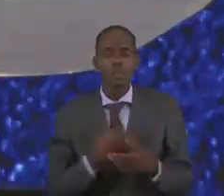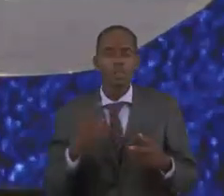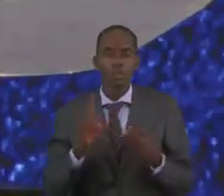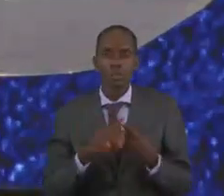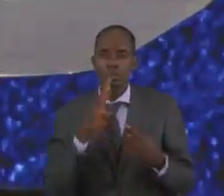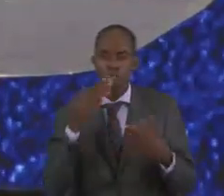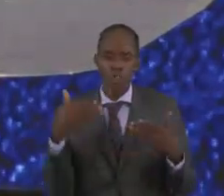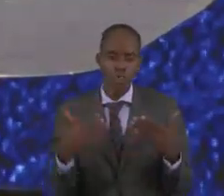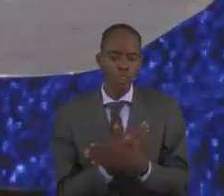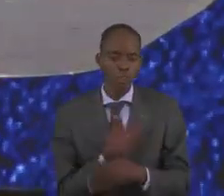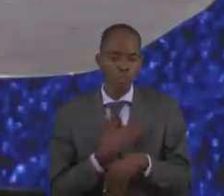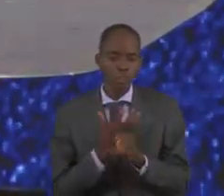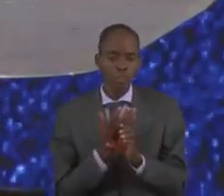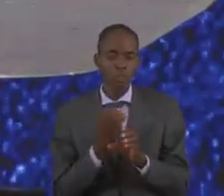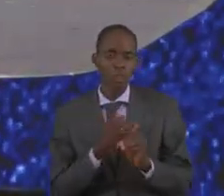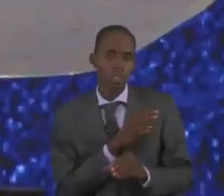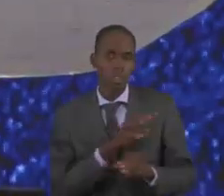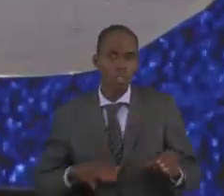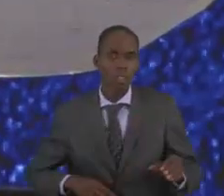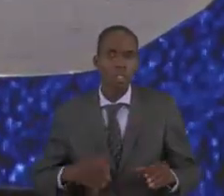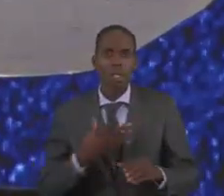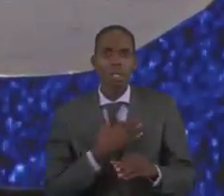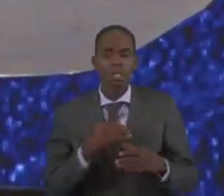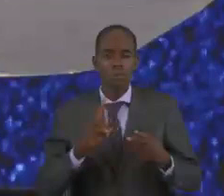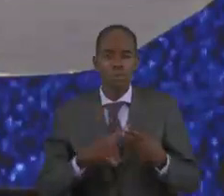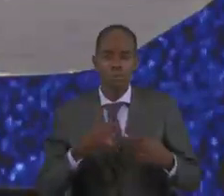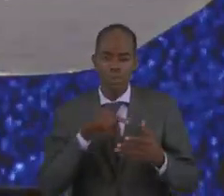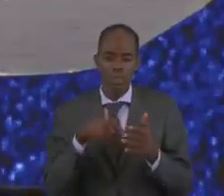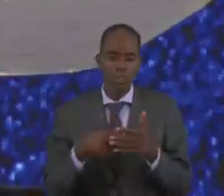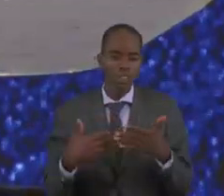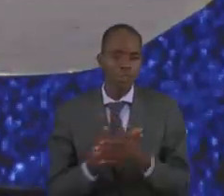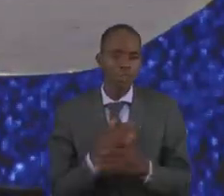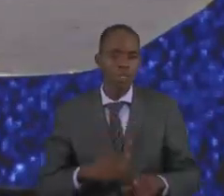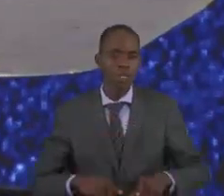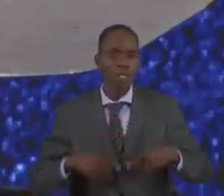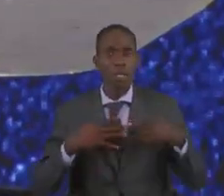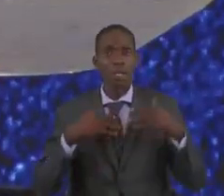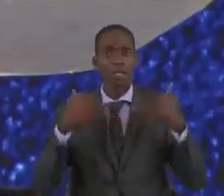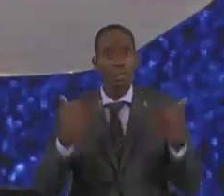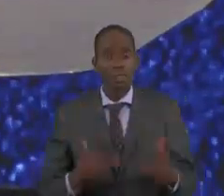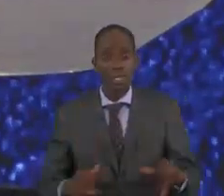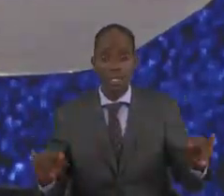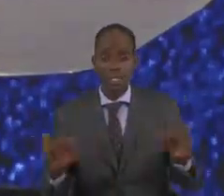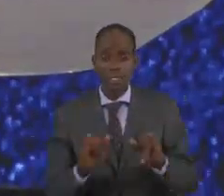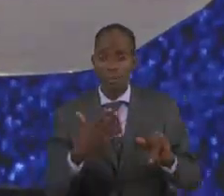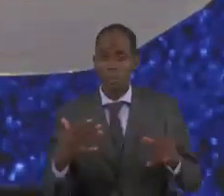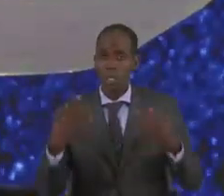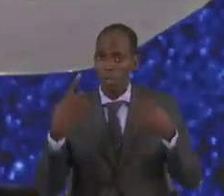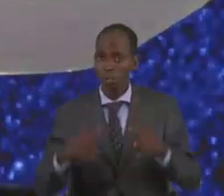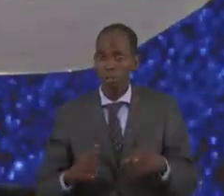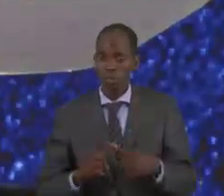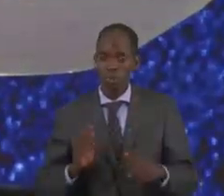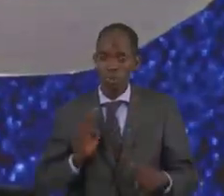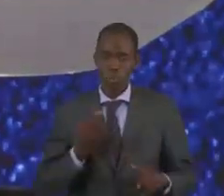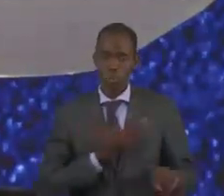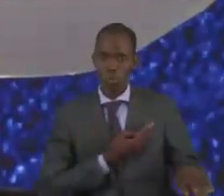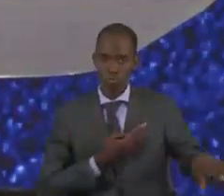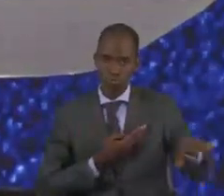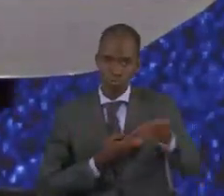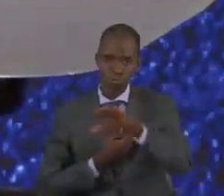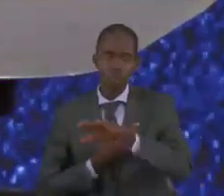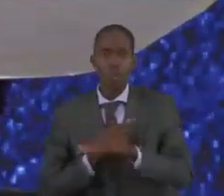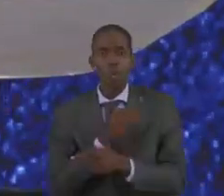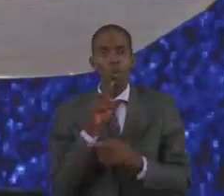a new creature in Christ and to this new life. And now the same thing happens to us when